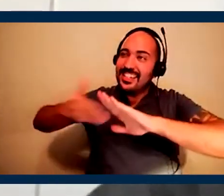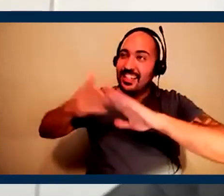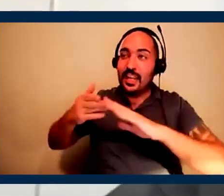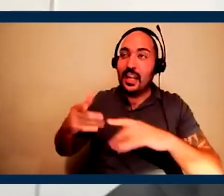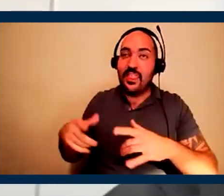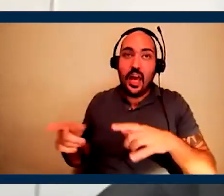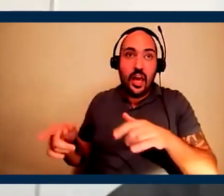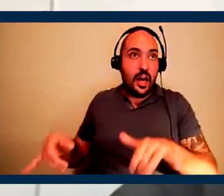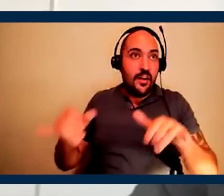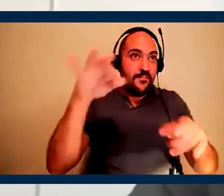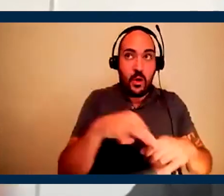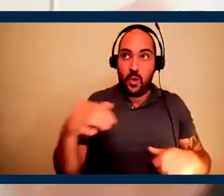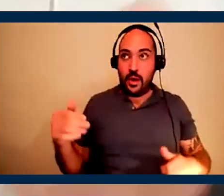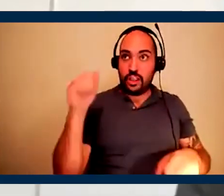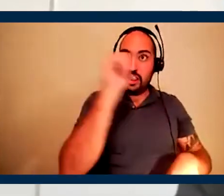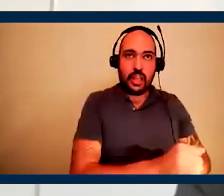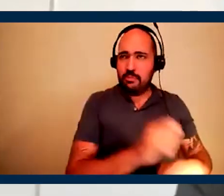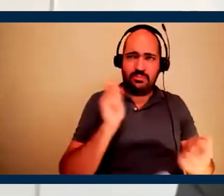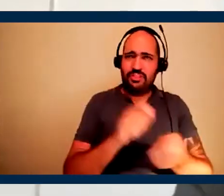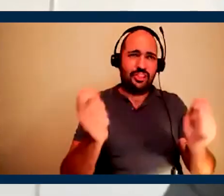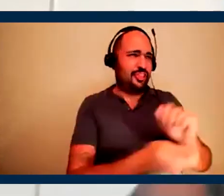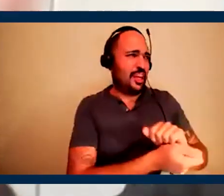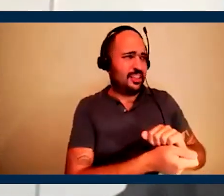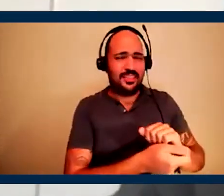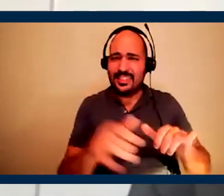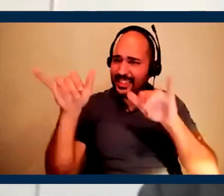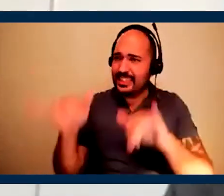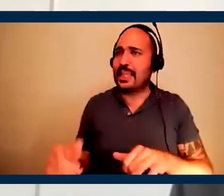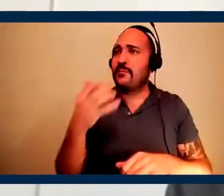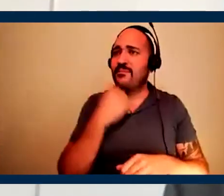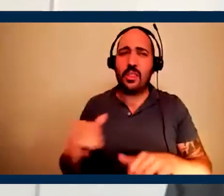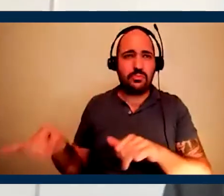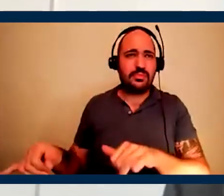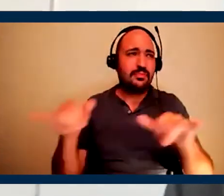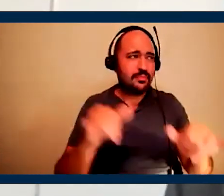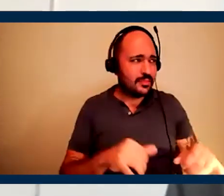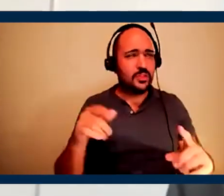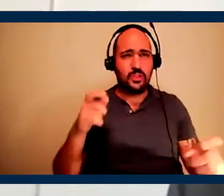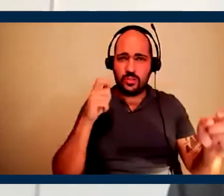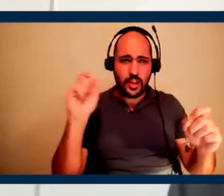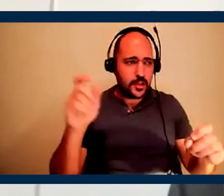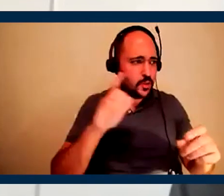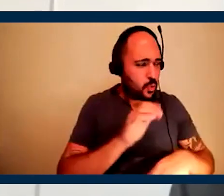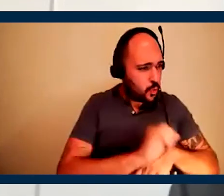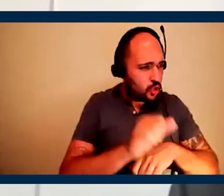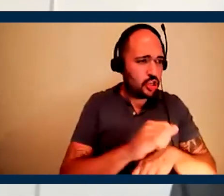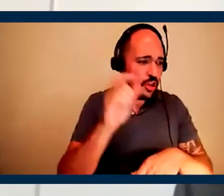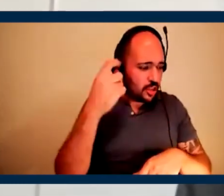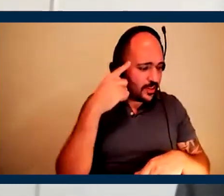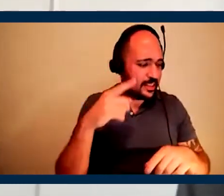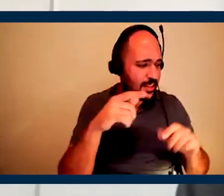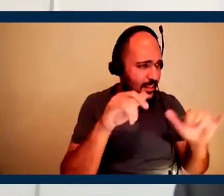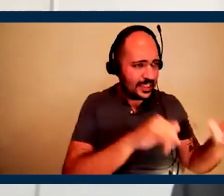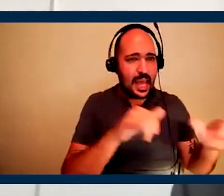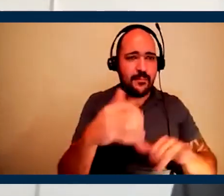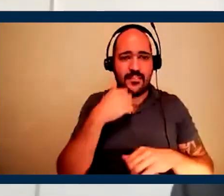on the same values that you were moving on before you ran for office, and then you govern with those values as well. So I would do my best and encourage others to just